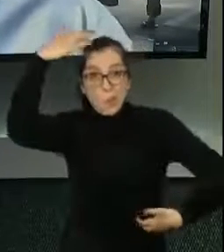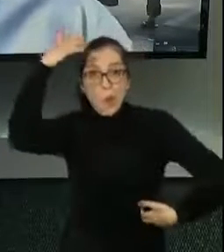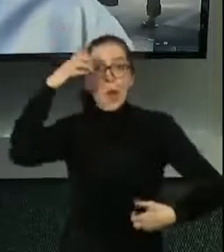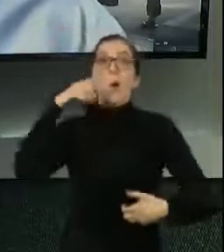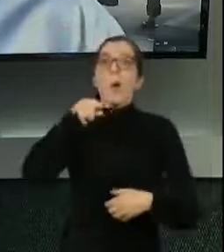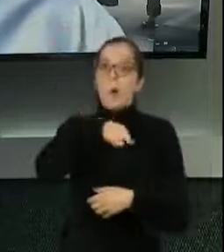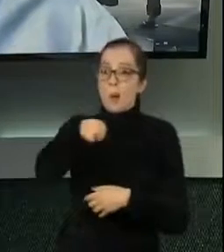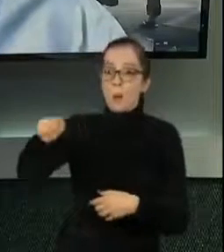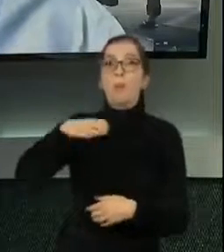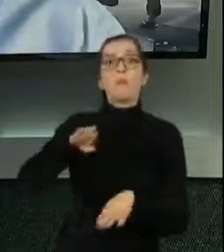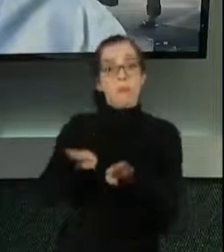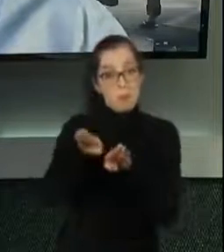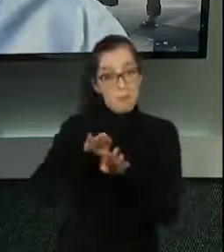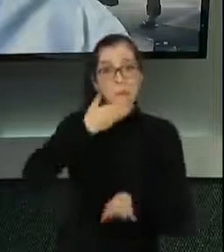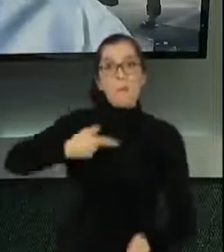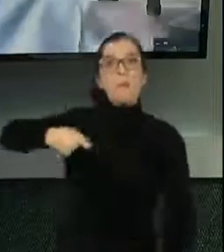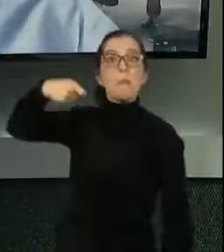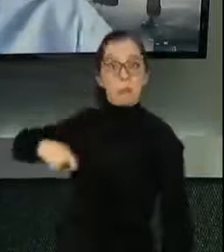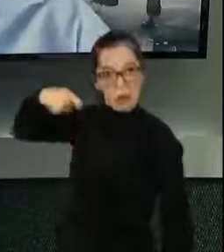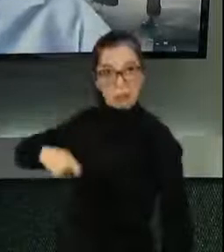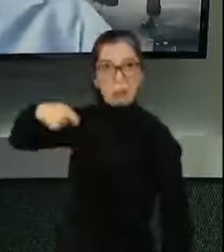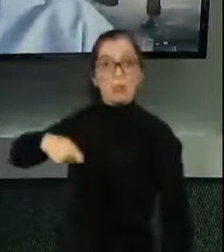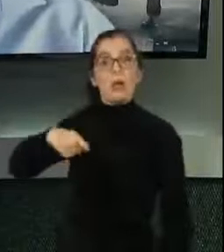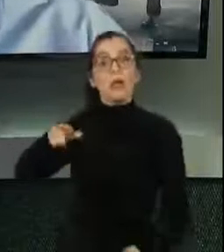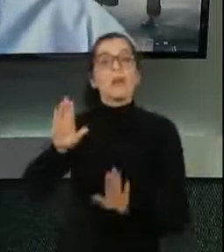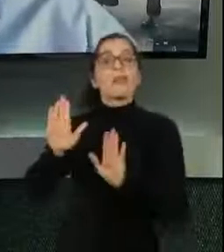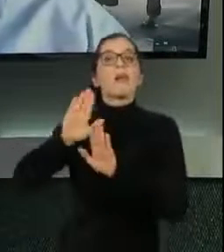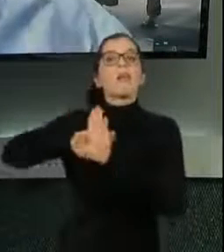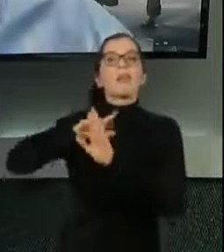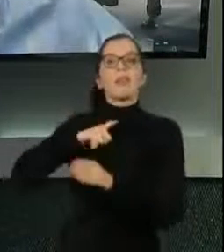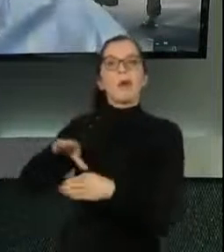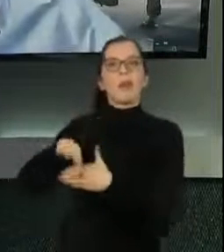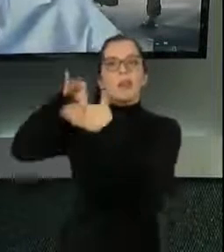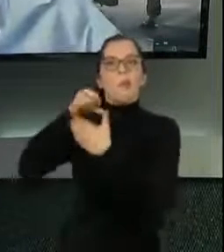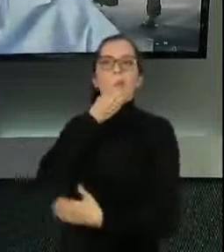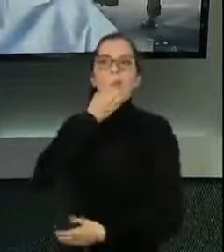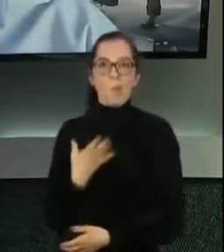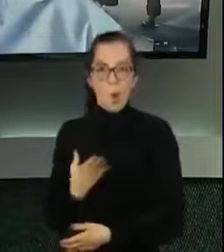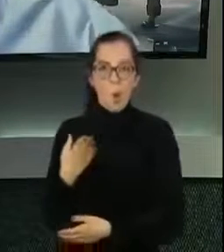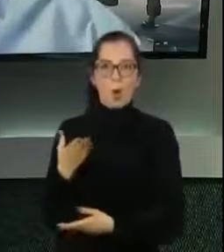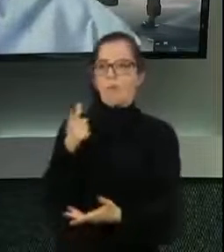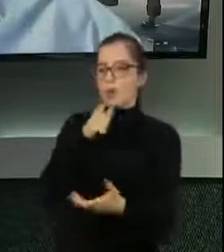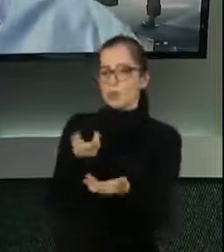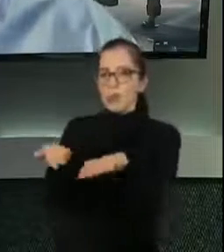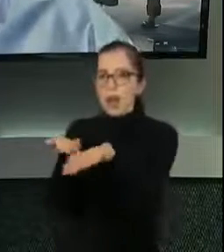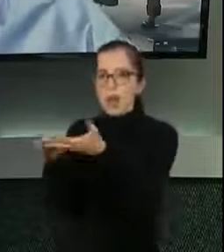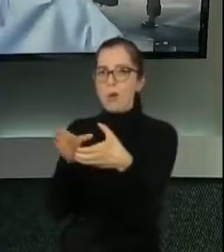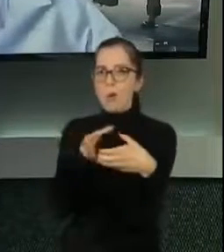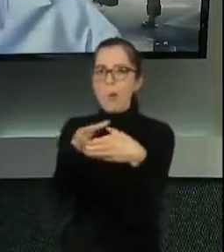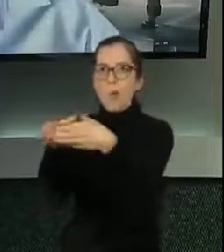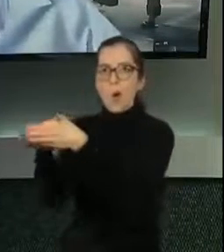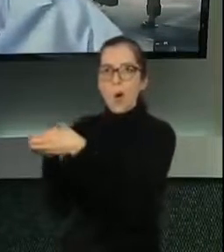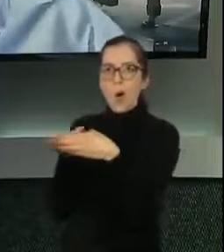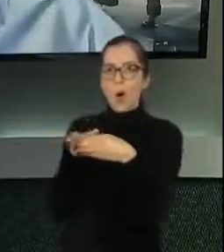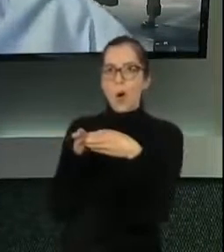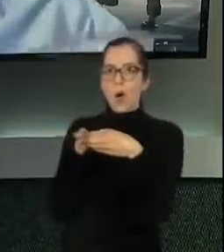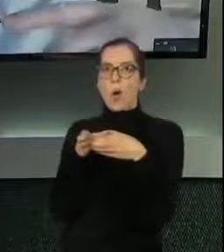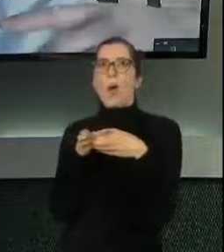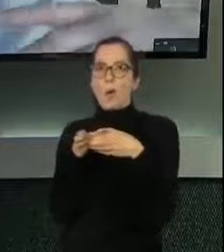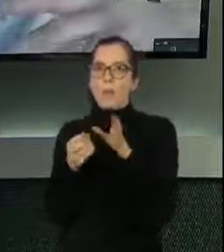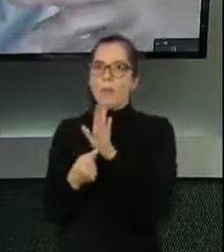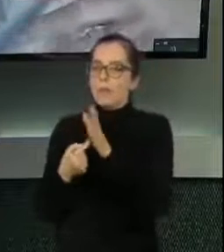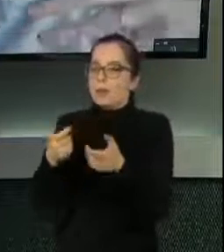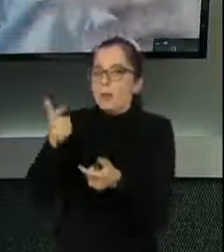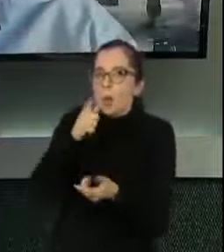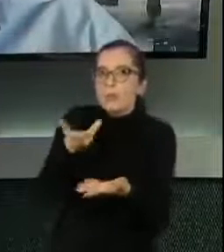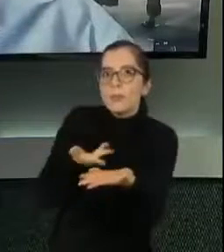alpha males that I know they are good leaders. They keep the group together they bring parties together they